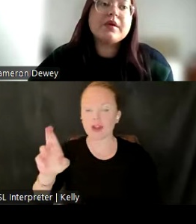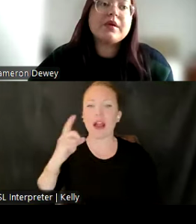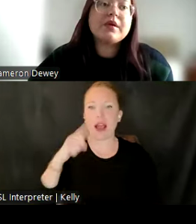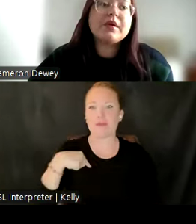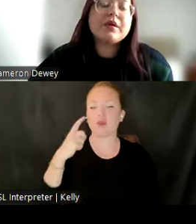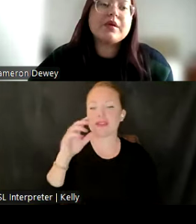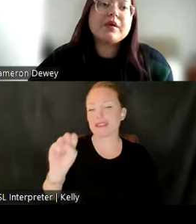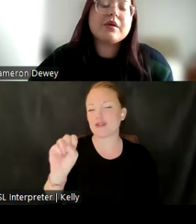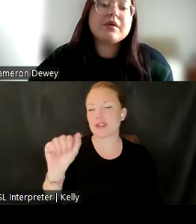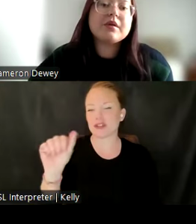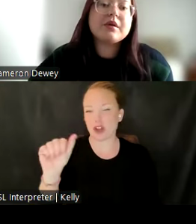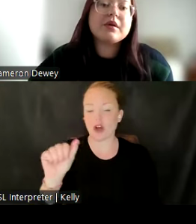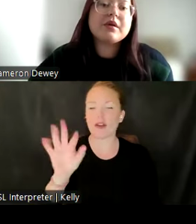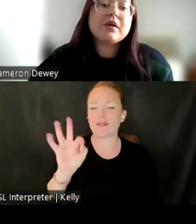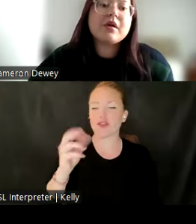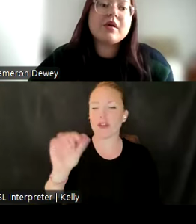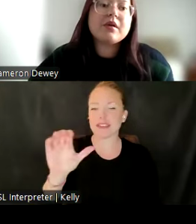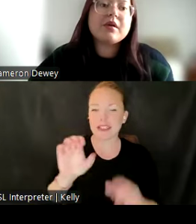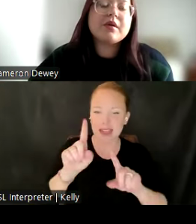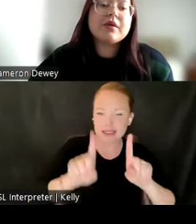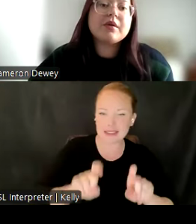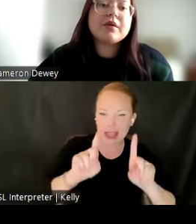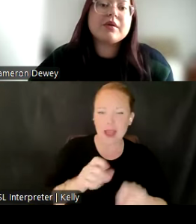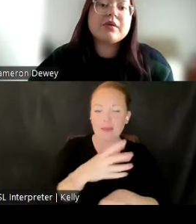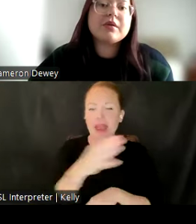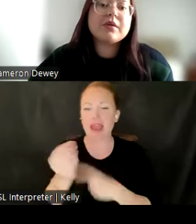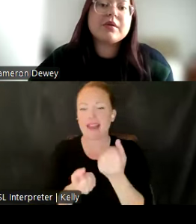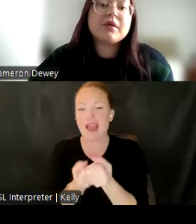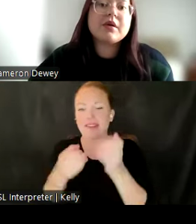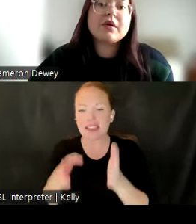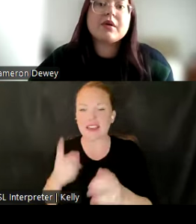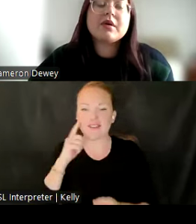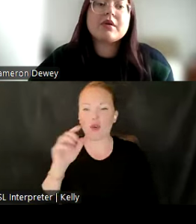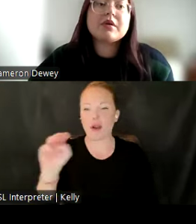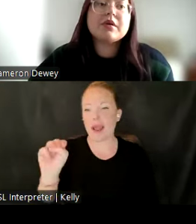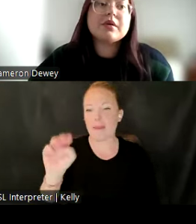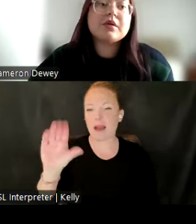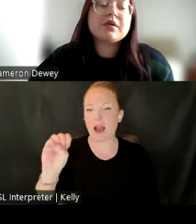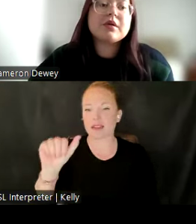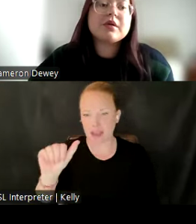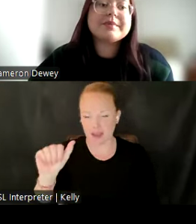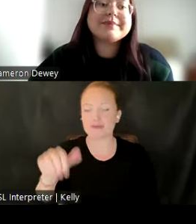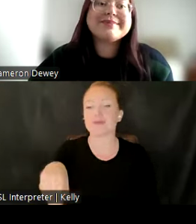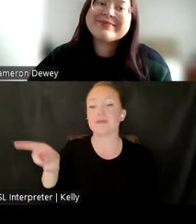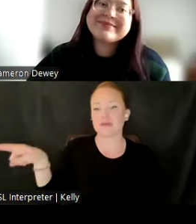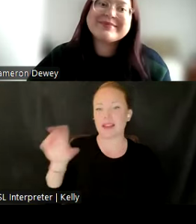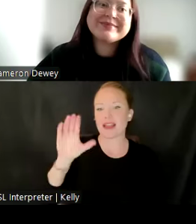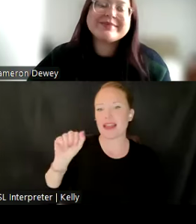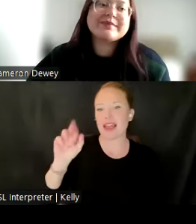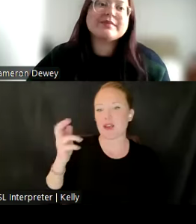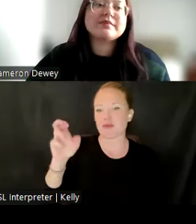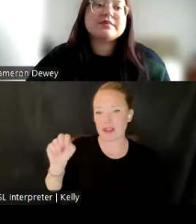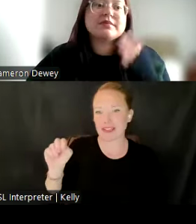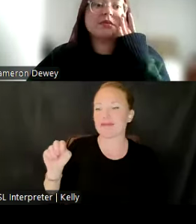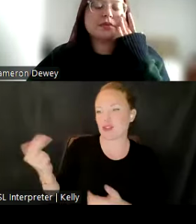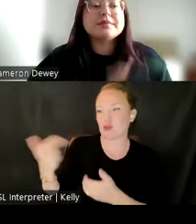Assault Response Team Policy Advocate with MCASA, and I'm also joined by my lovely colleague, Cameron. So, Cameron,